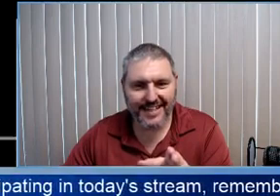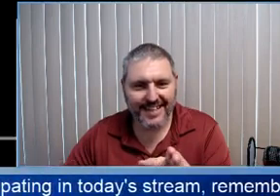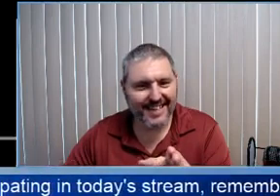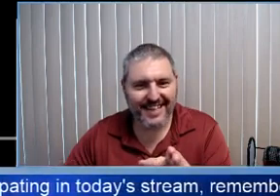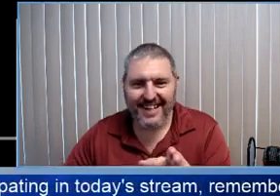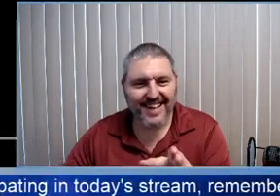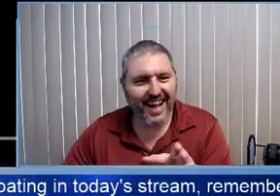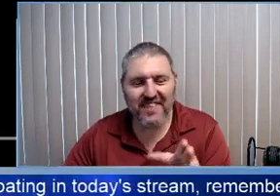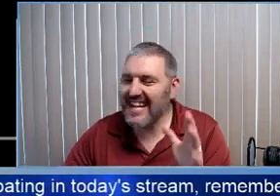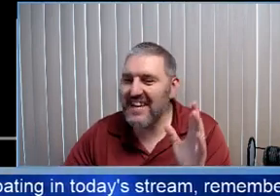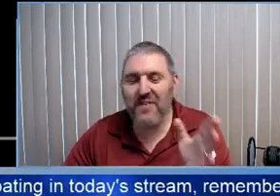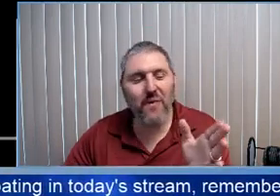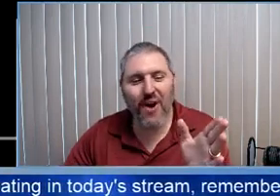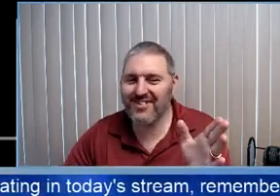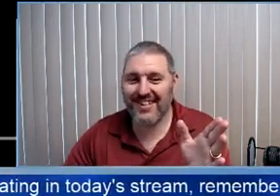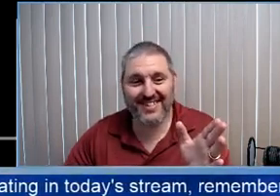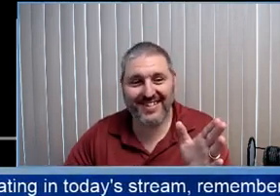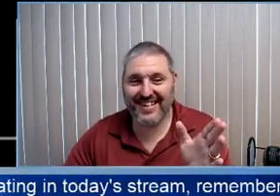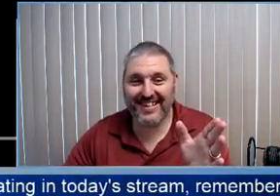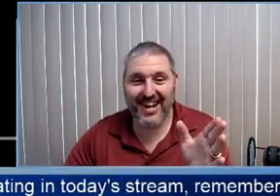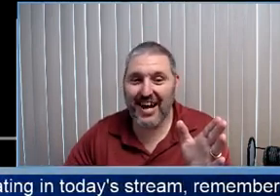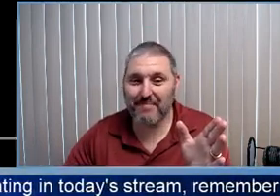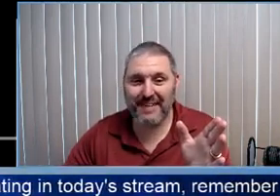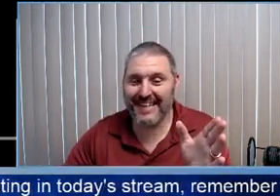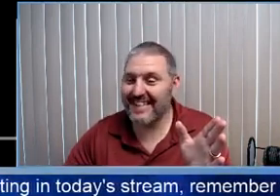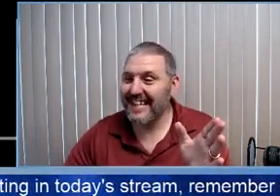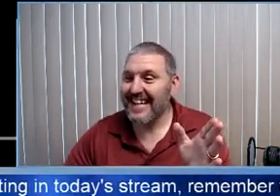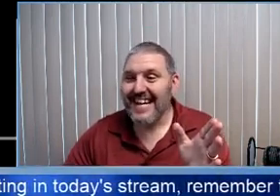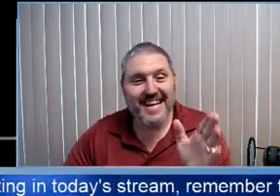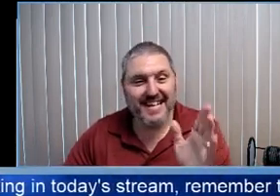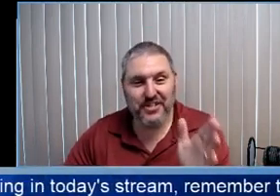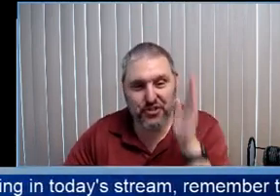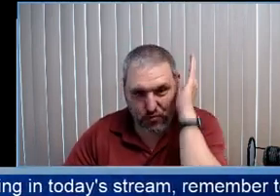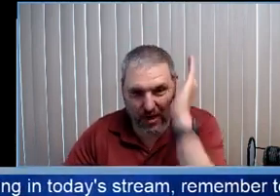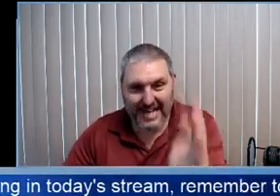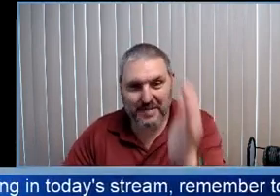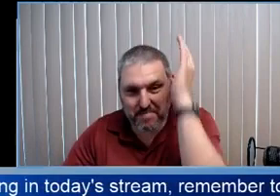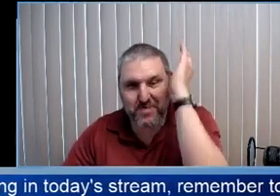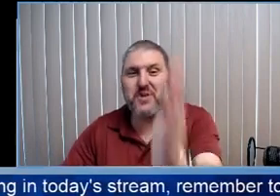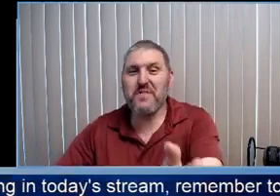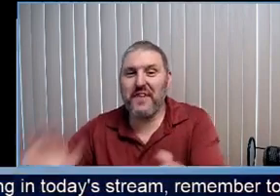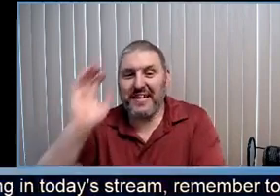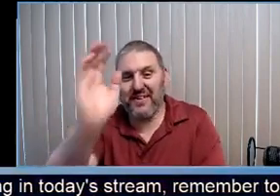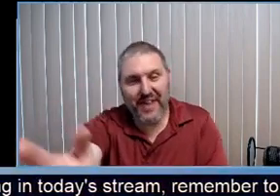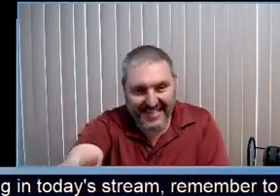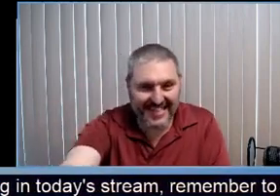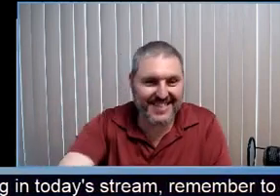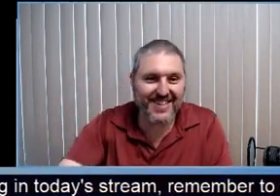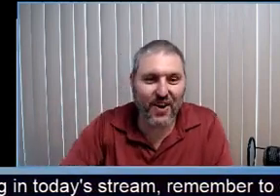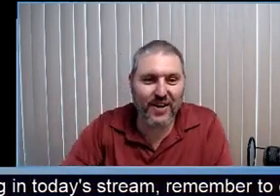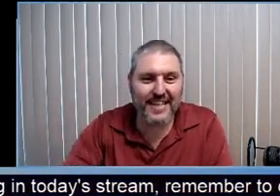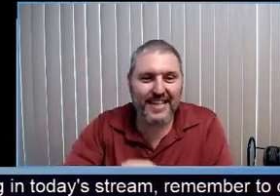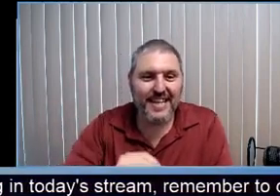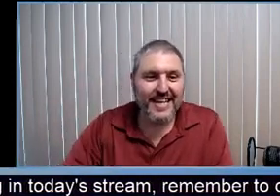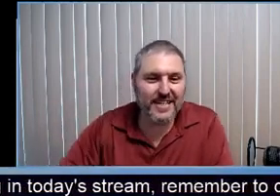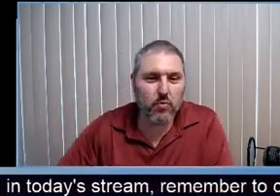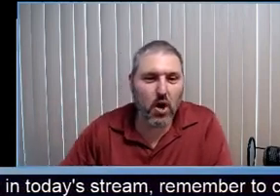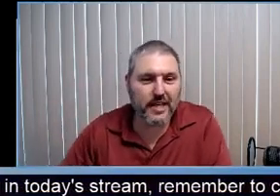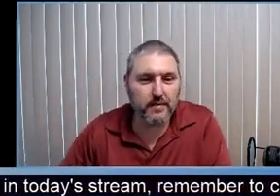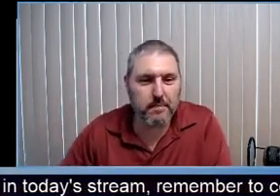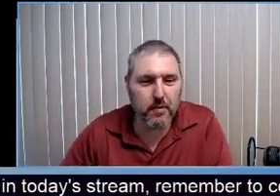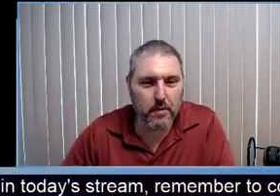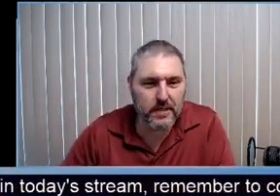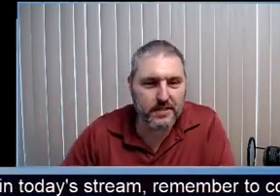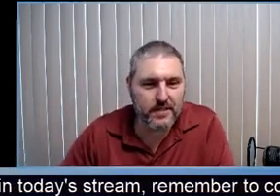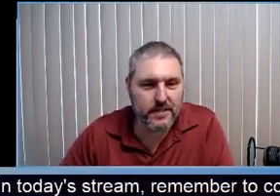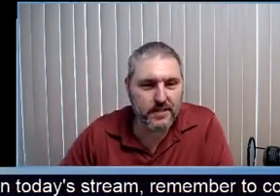See? I mean, he even walks like a stinking cop, man. His direct move, like the way that he's going, his